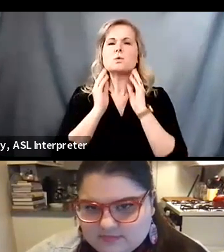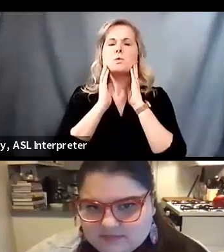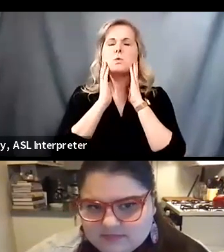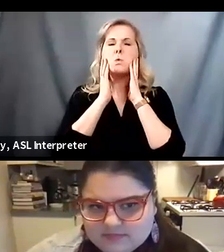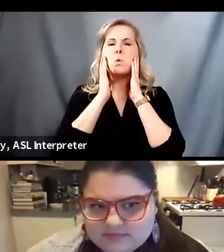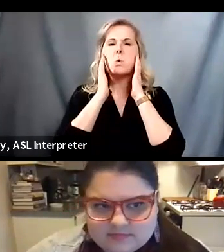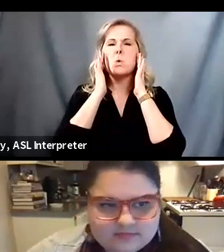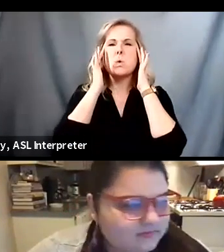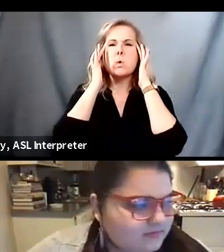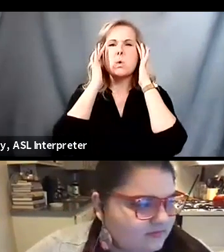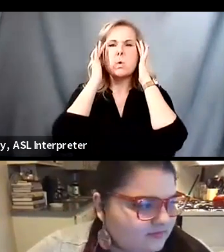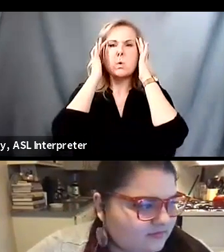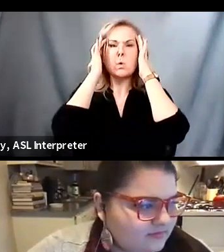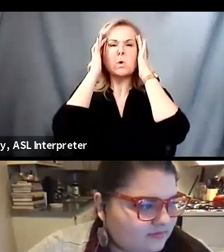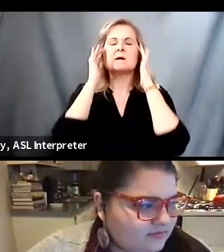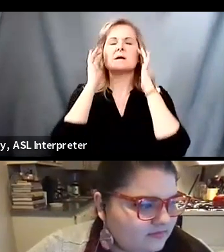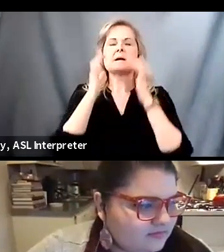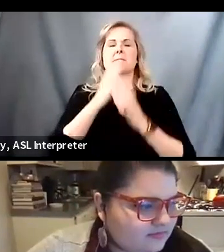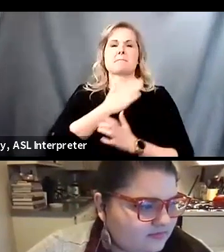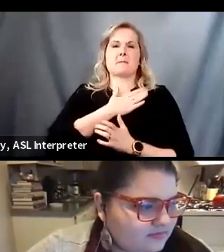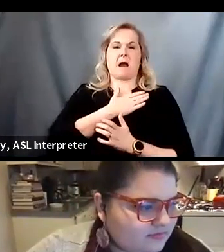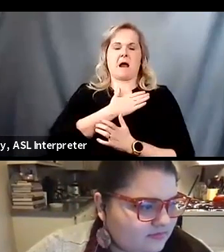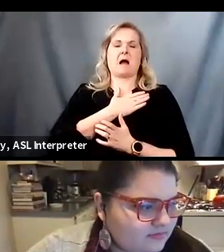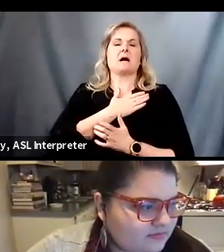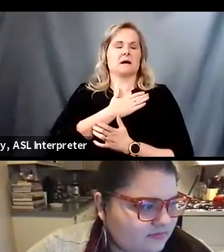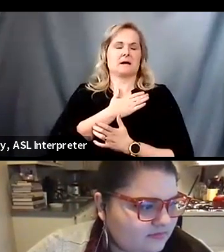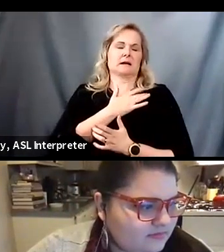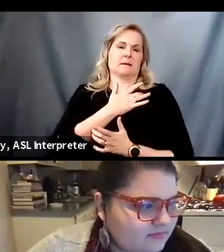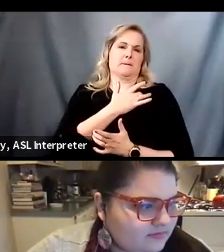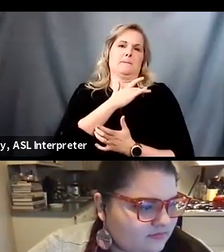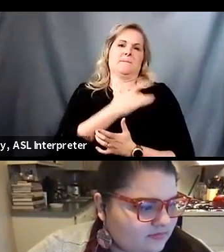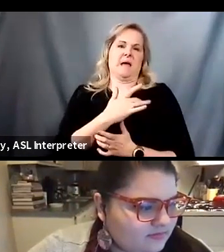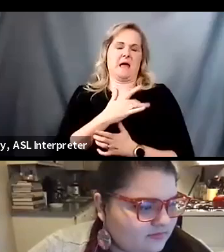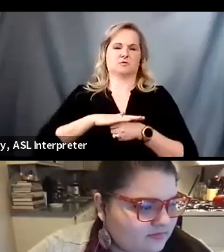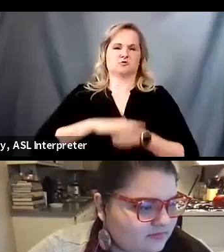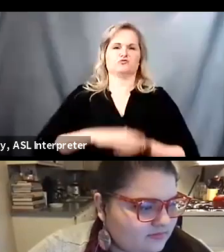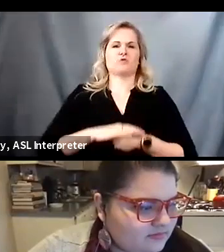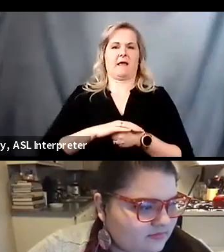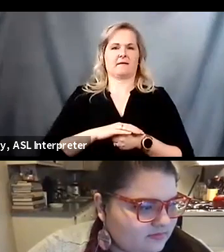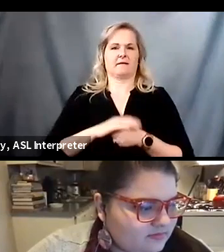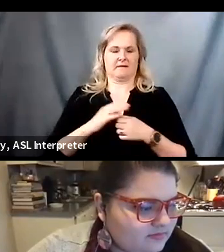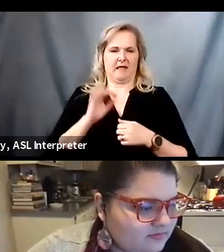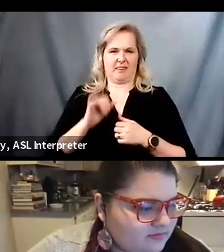right around the temples. That's where I tend to carry my tension.